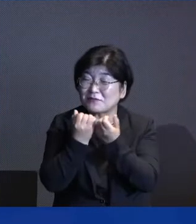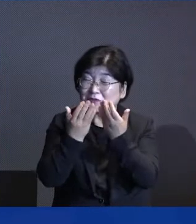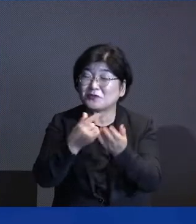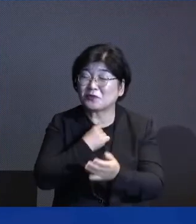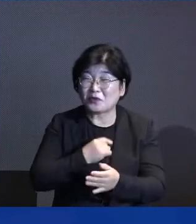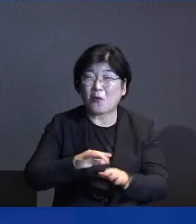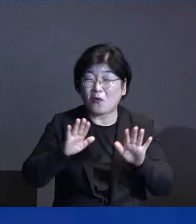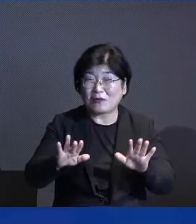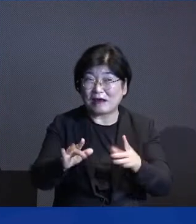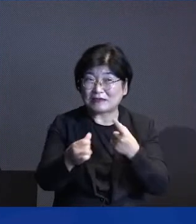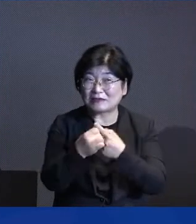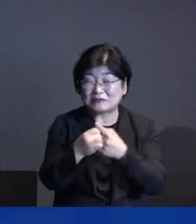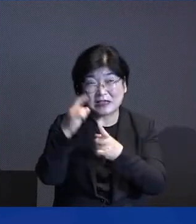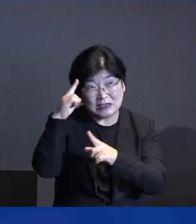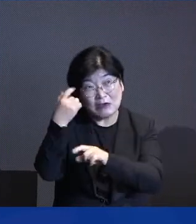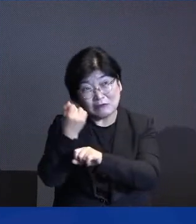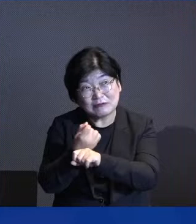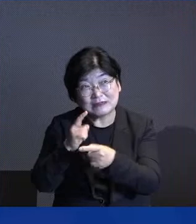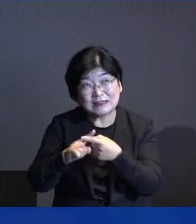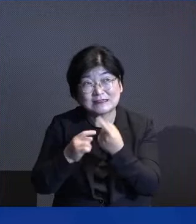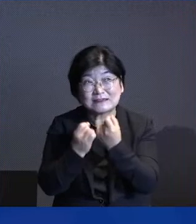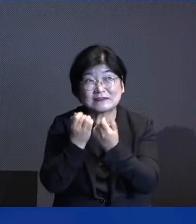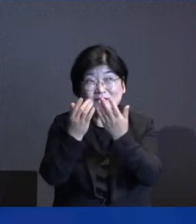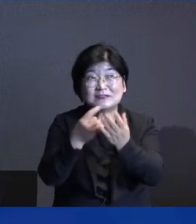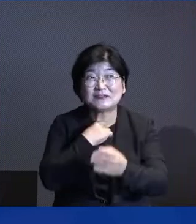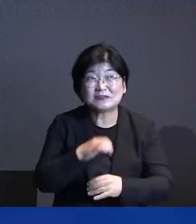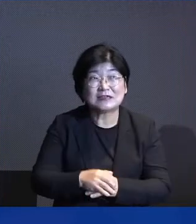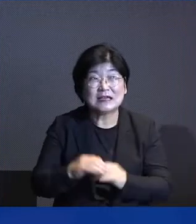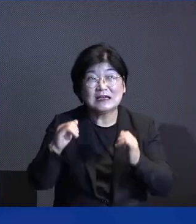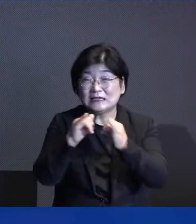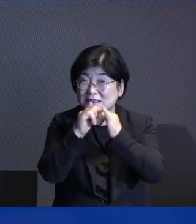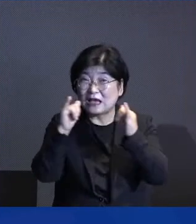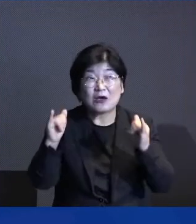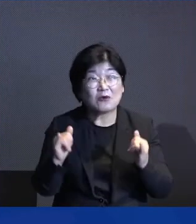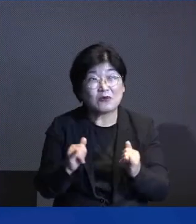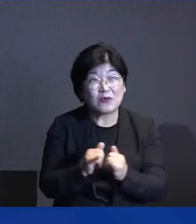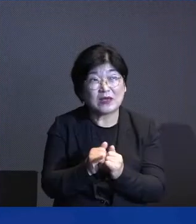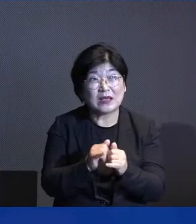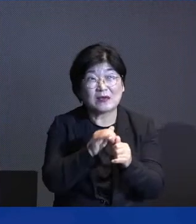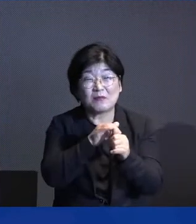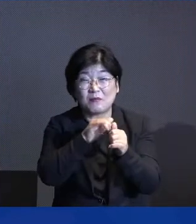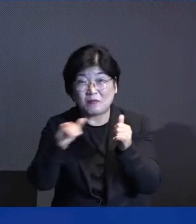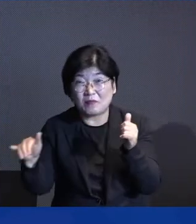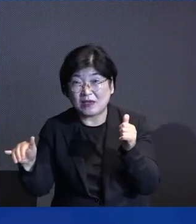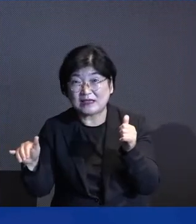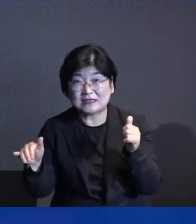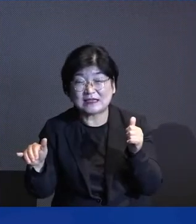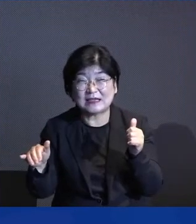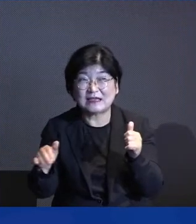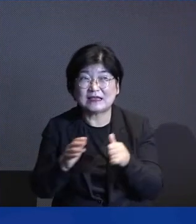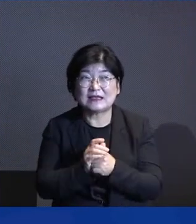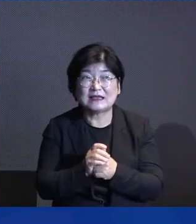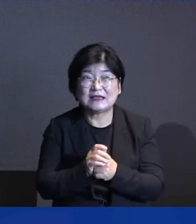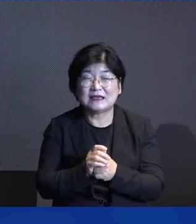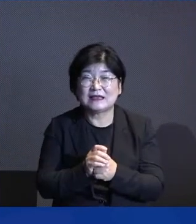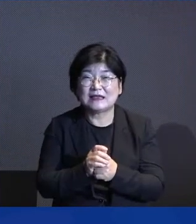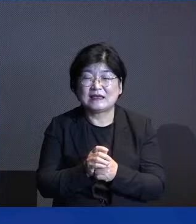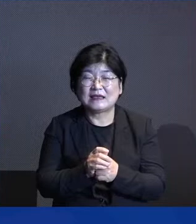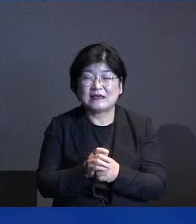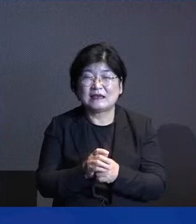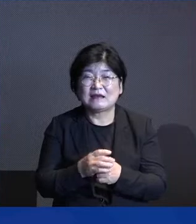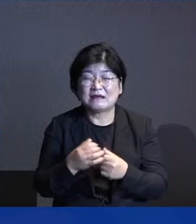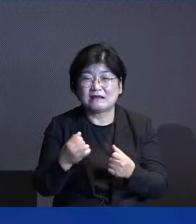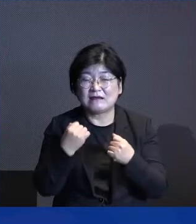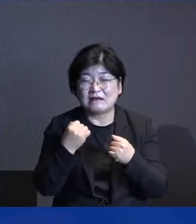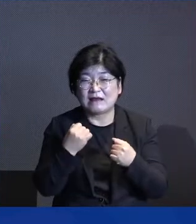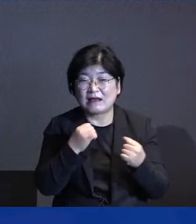Social exclusion involves multiple disadvantages derived from various factors that are also highly